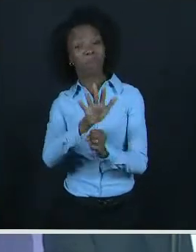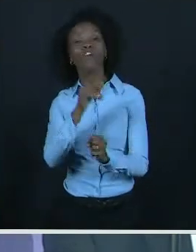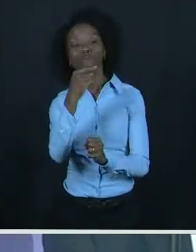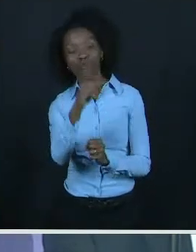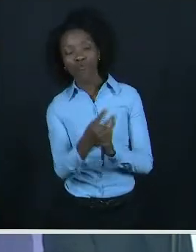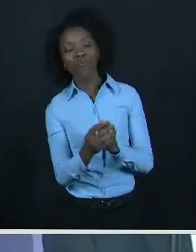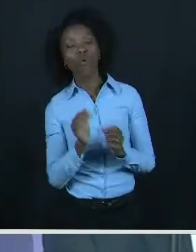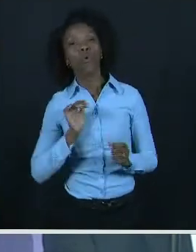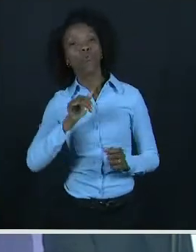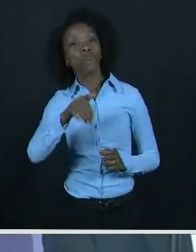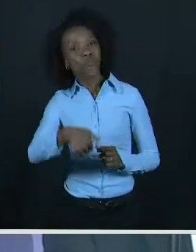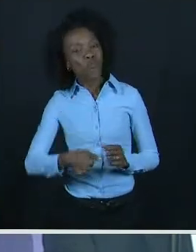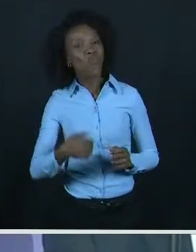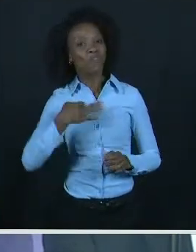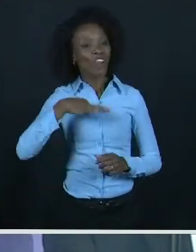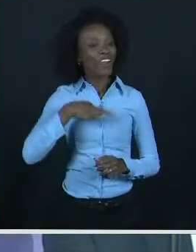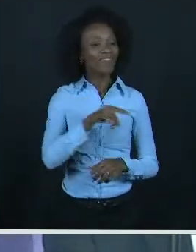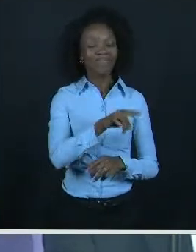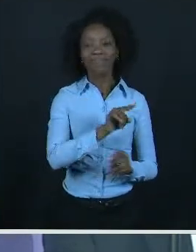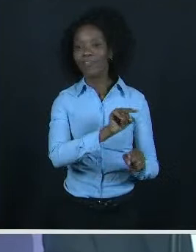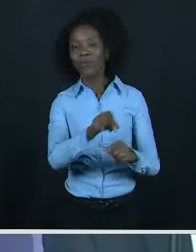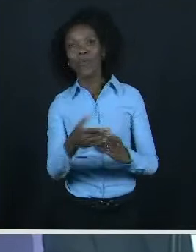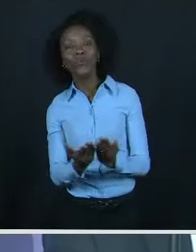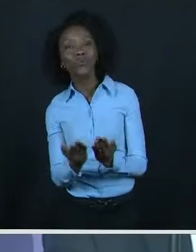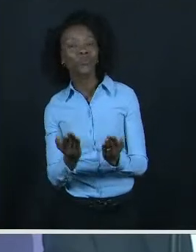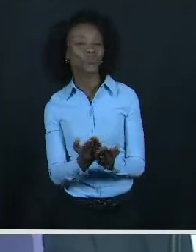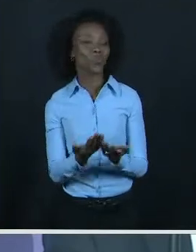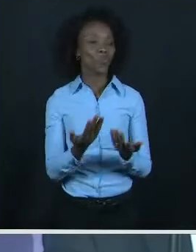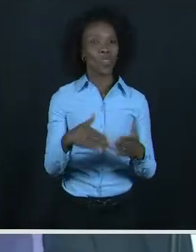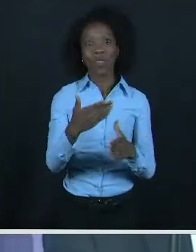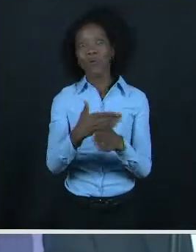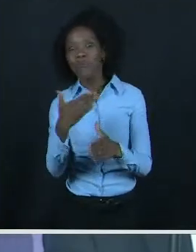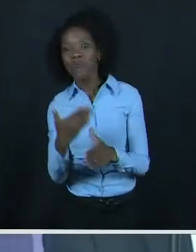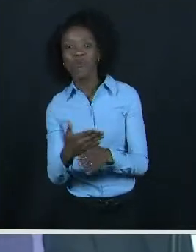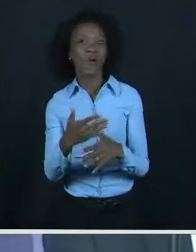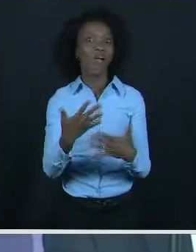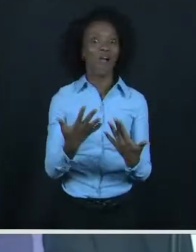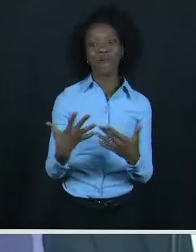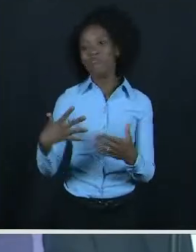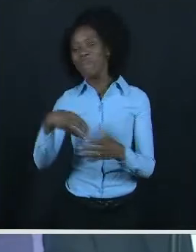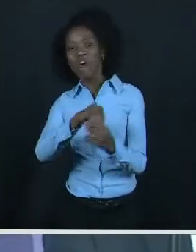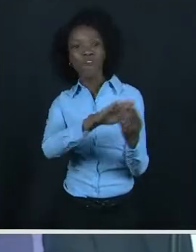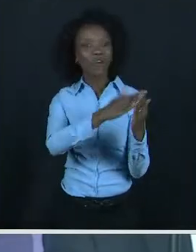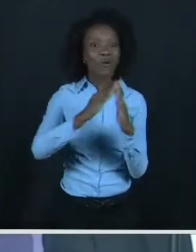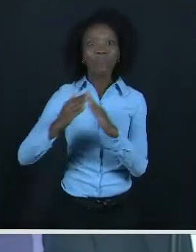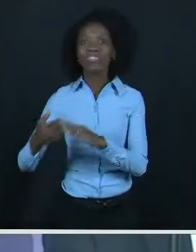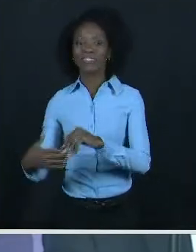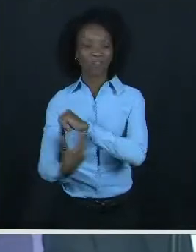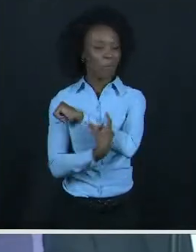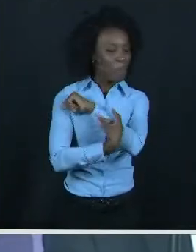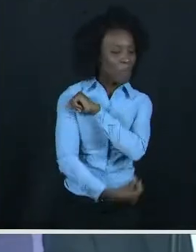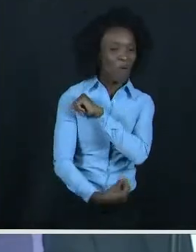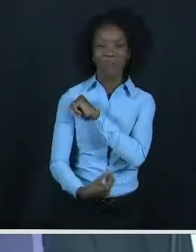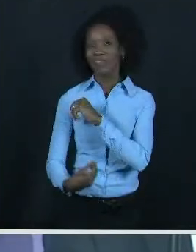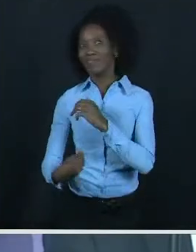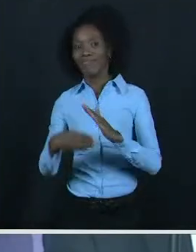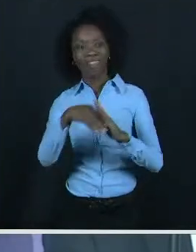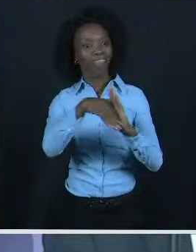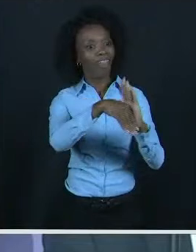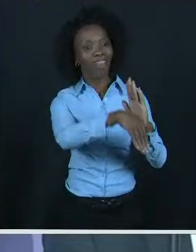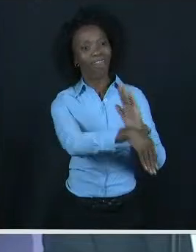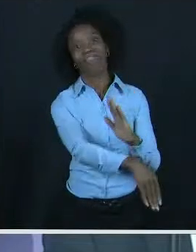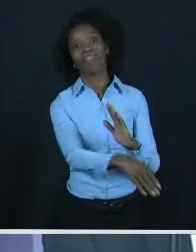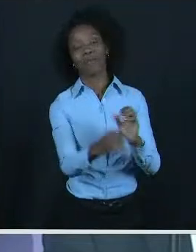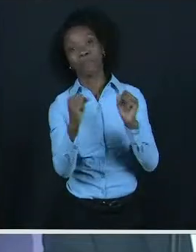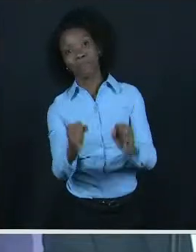and girls. Participation in education, employment, and civic life undermines poverty reduction. So